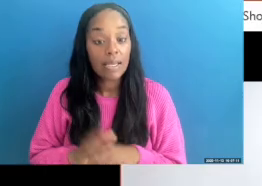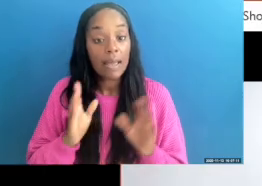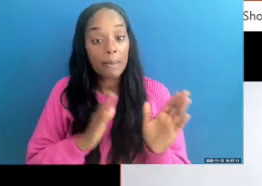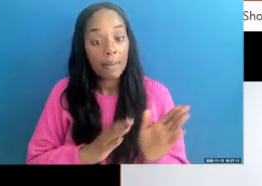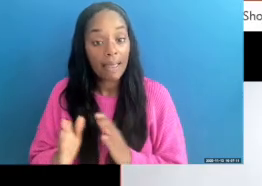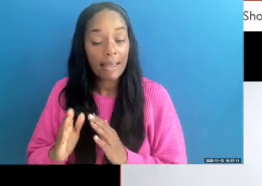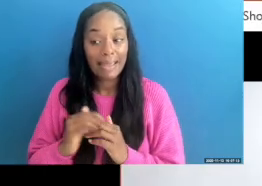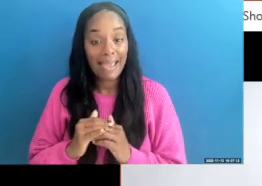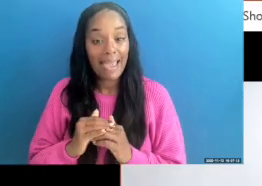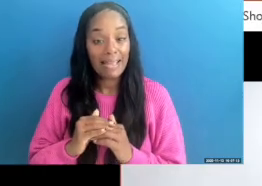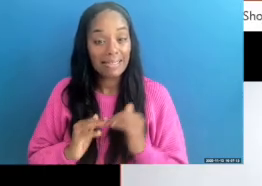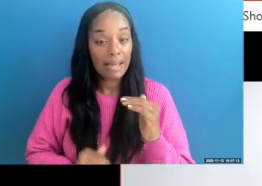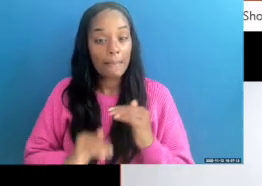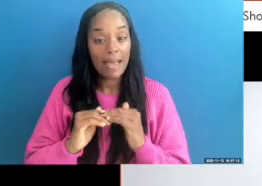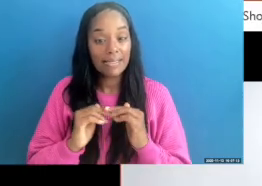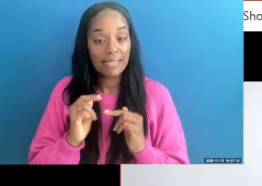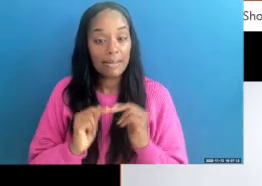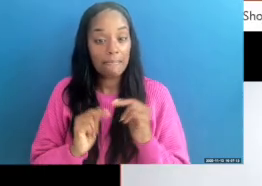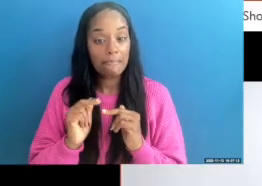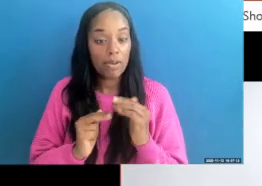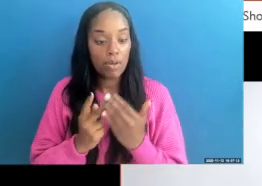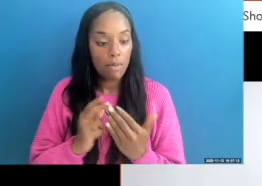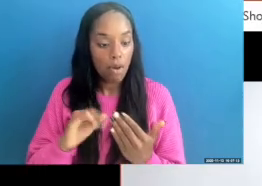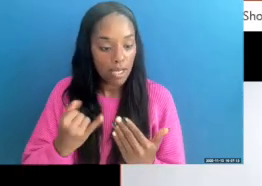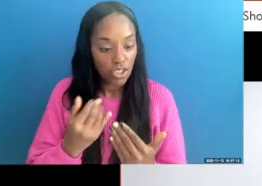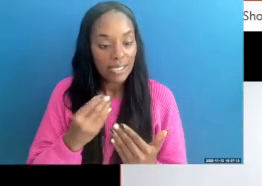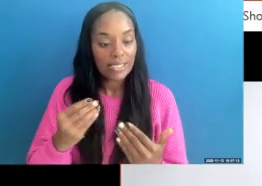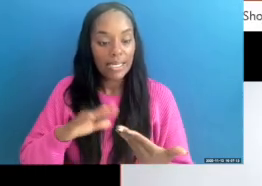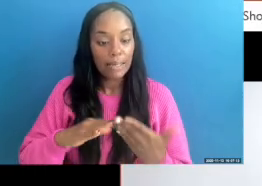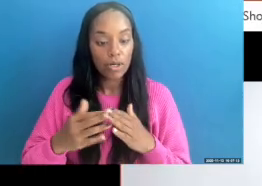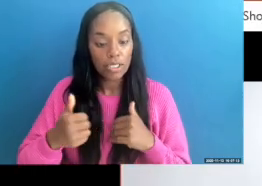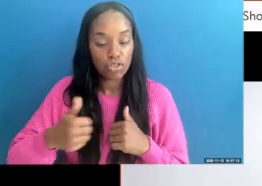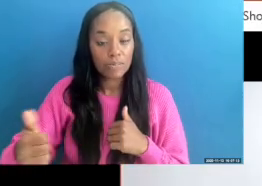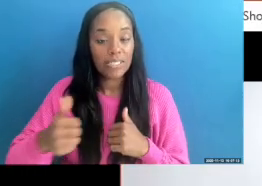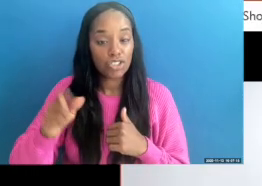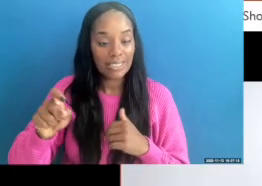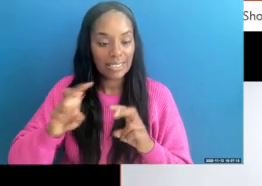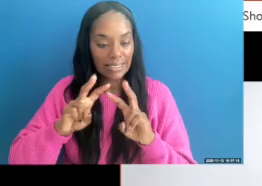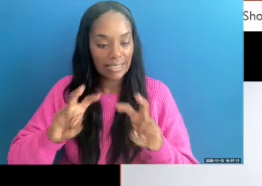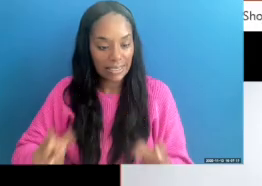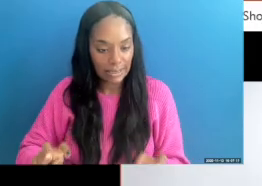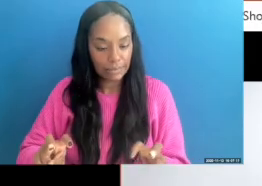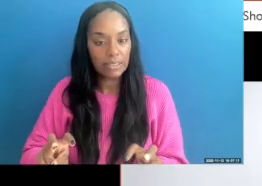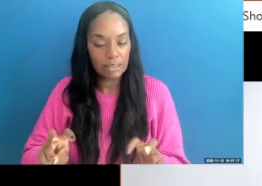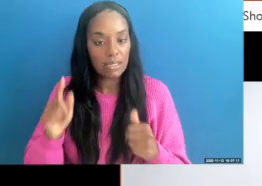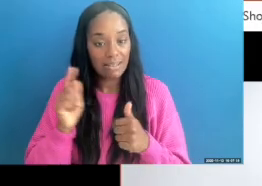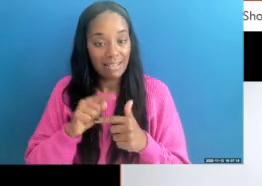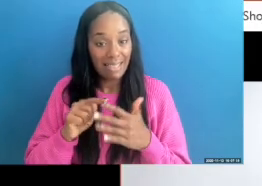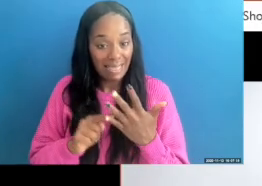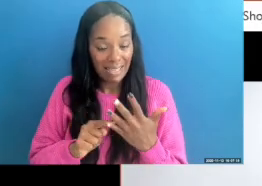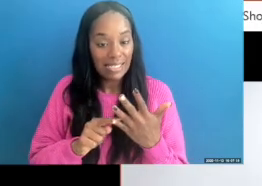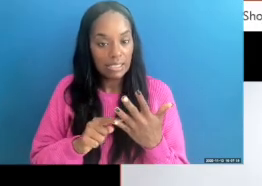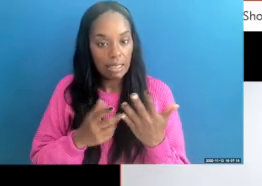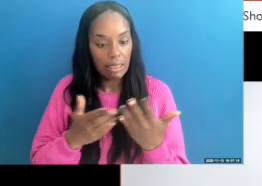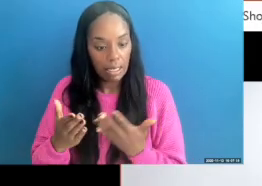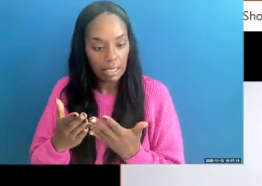and capacity building projects and community transportation needs assessments, they're shown in black stars on